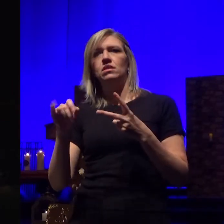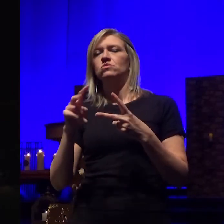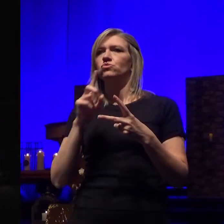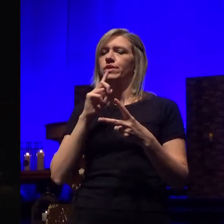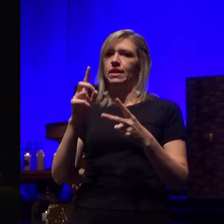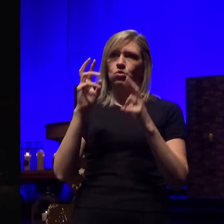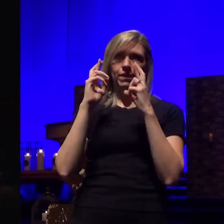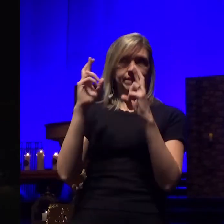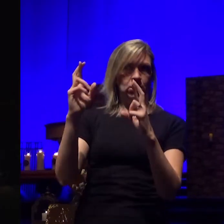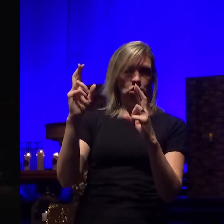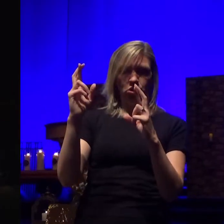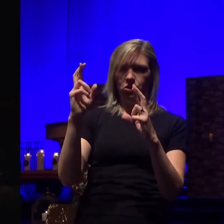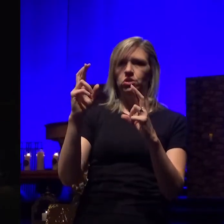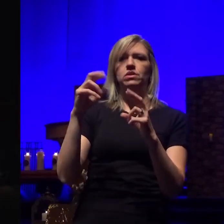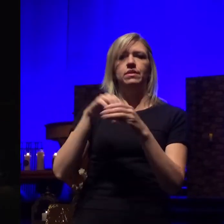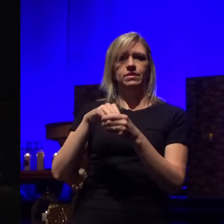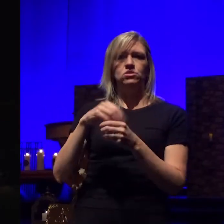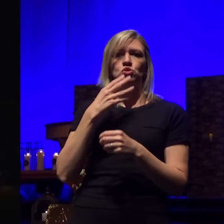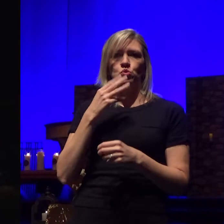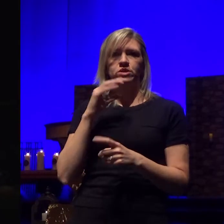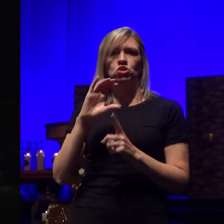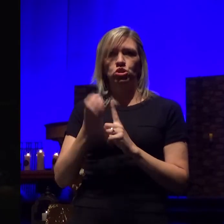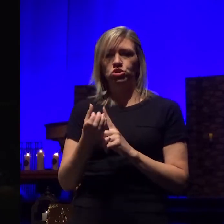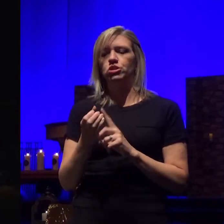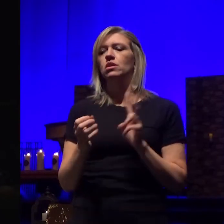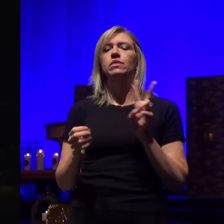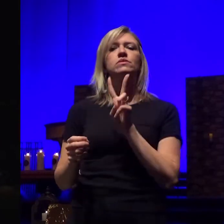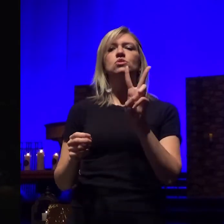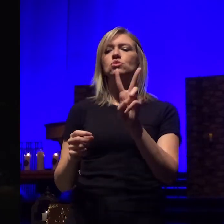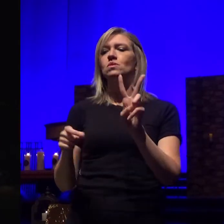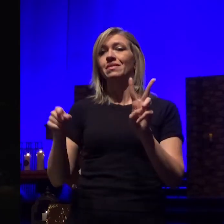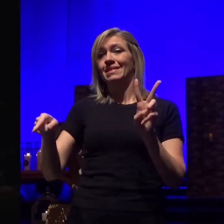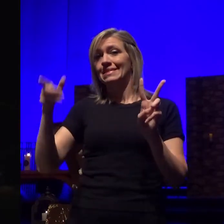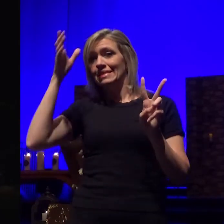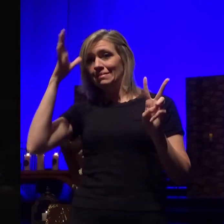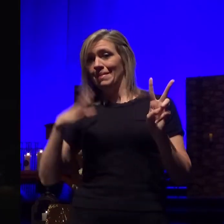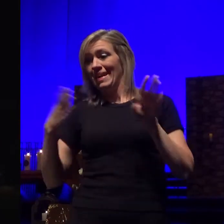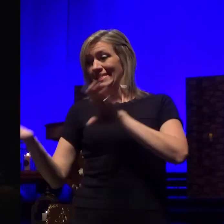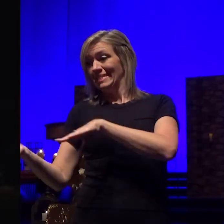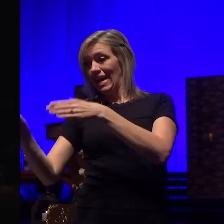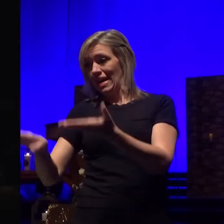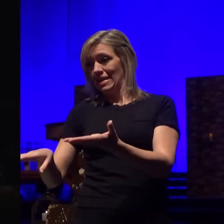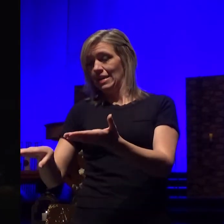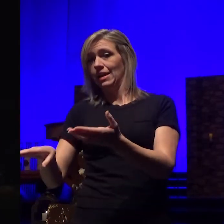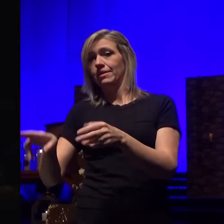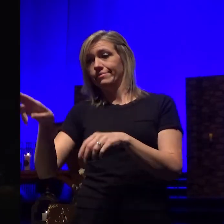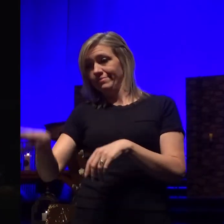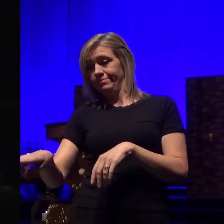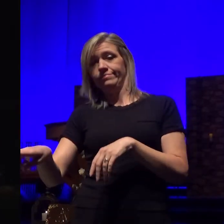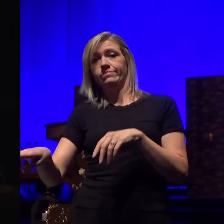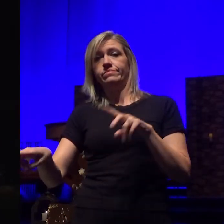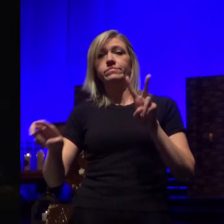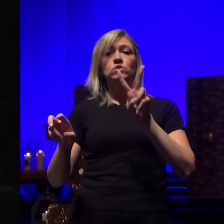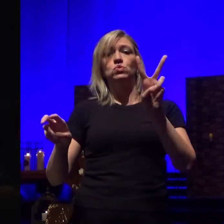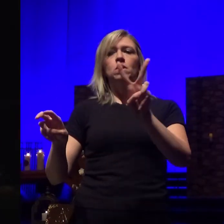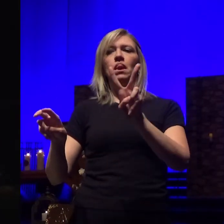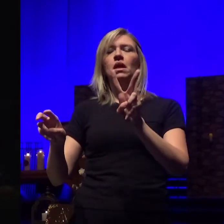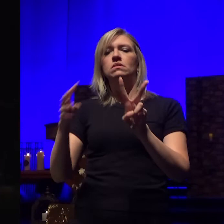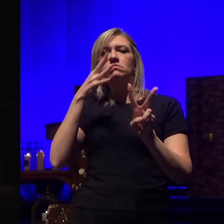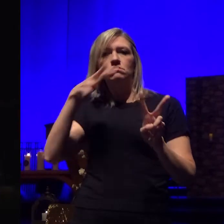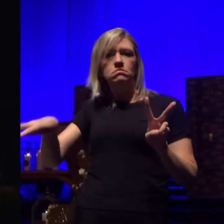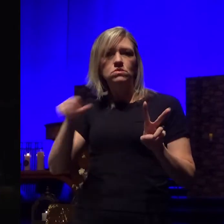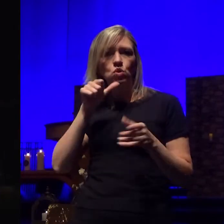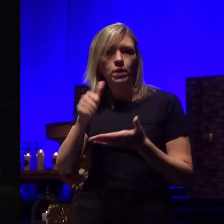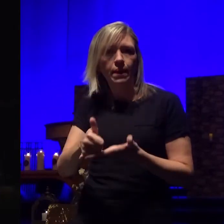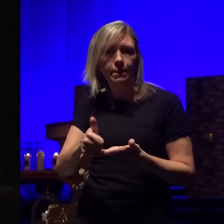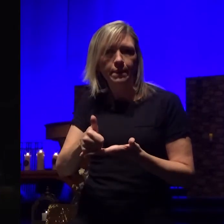Jewish culture, pass by a dying man and don't help him. So here we already have the heroes of the story doing the wrong